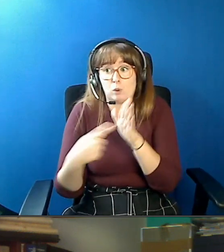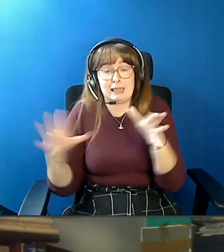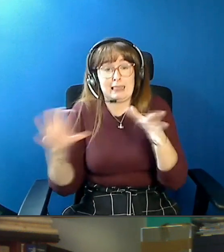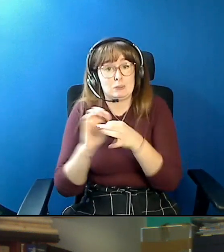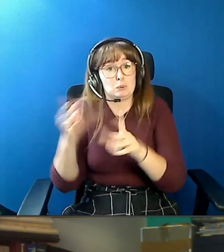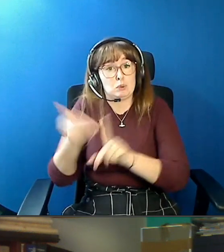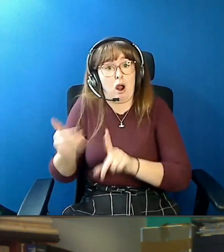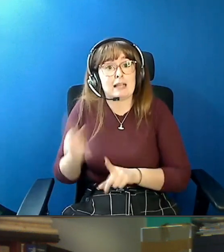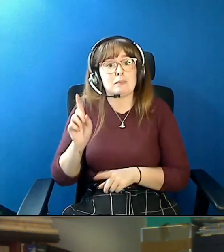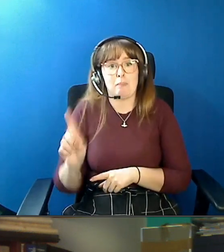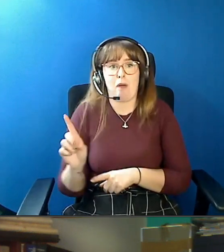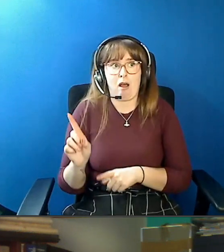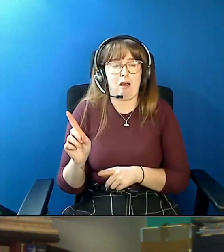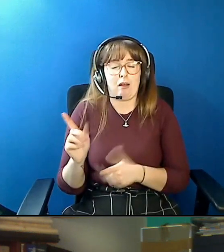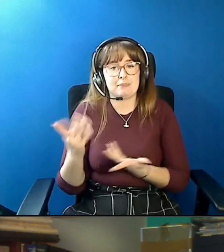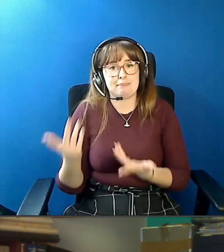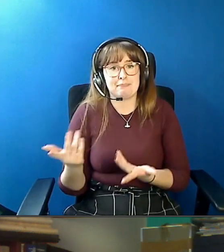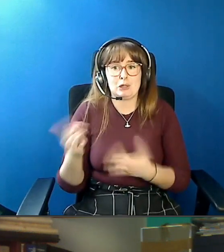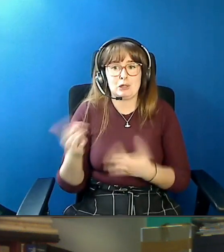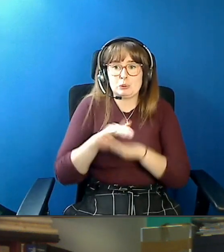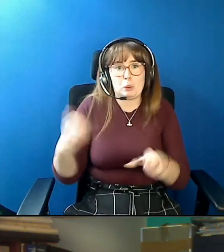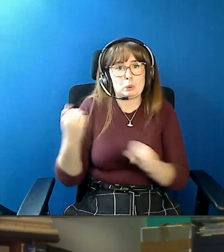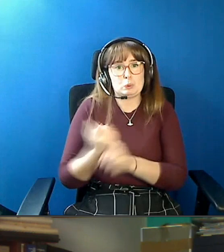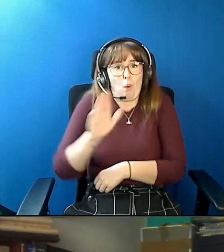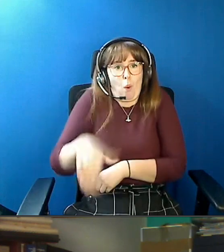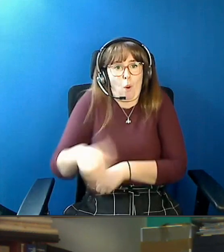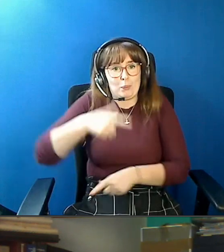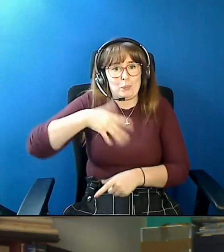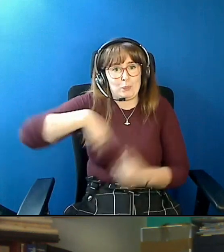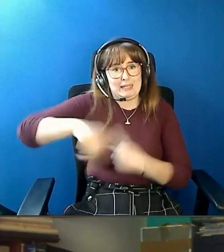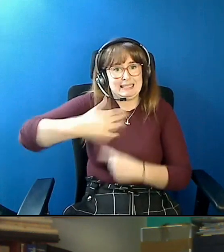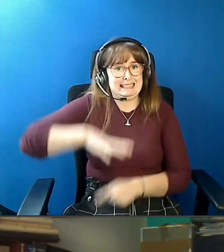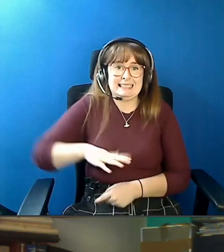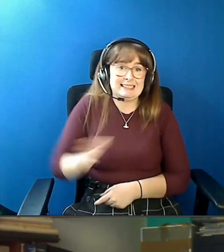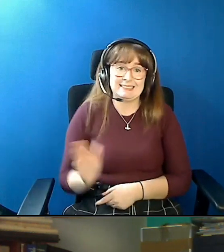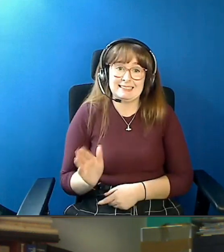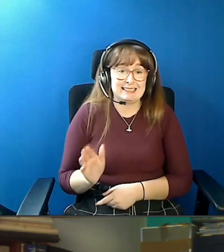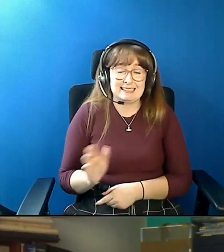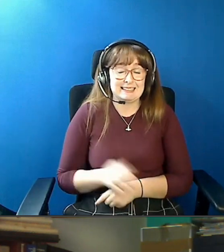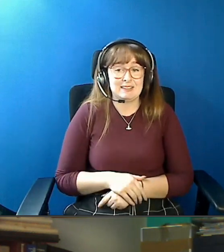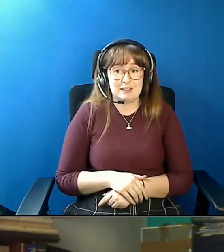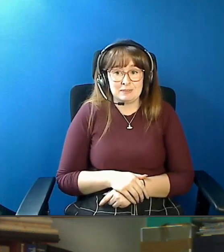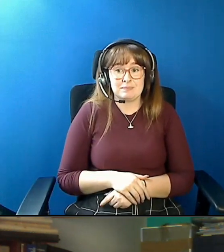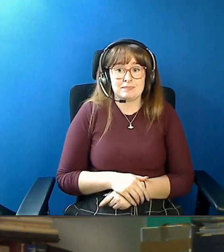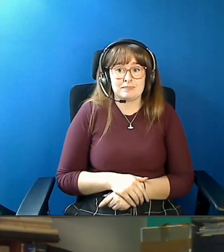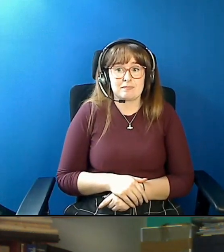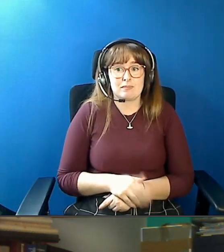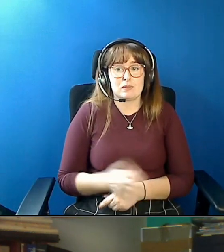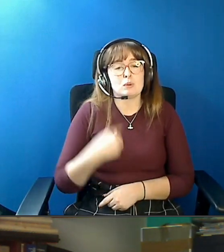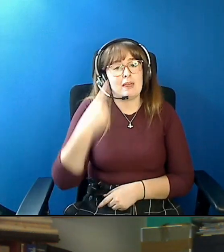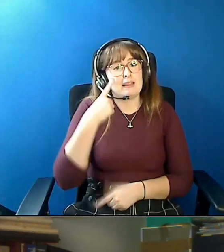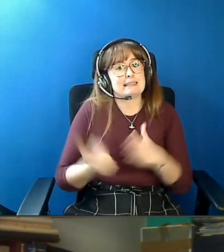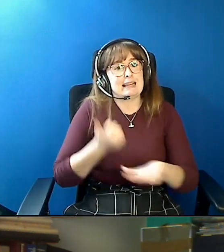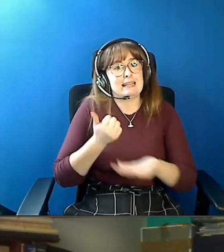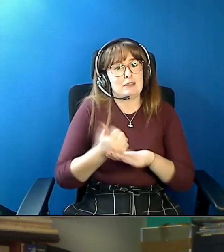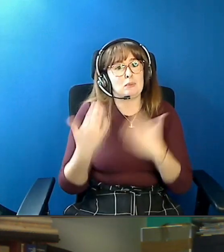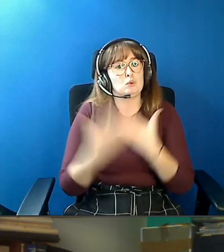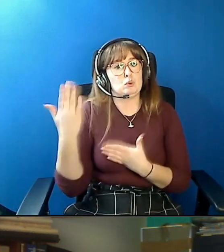but they don't necessarily do everything we need them to do. So there is going to be, I think, the introduction of new metrics in the